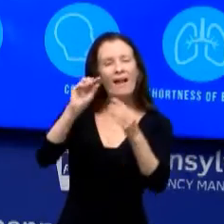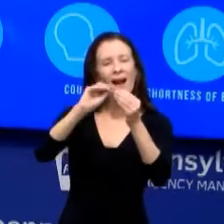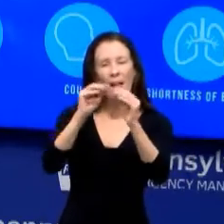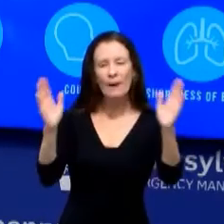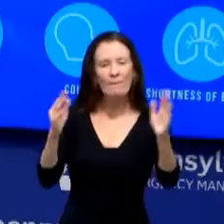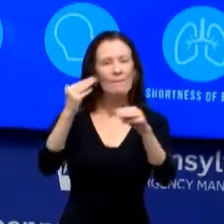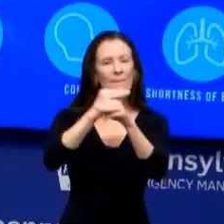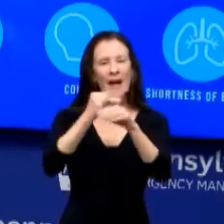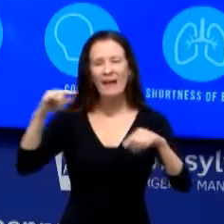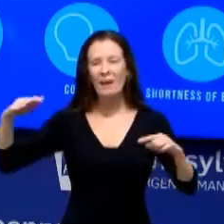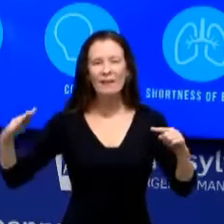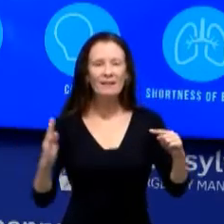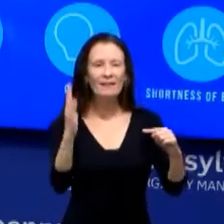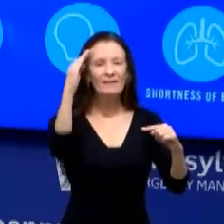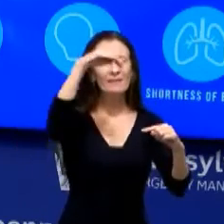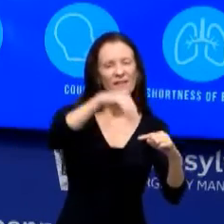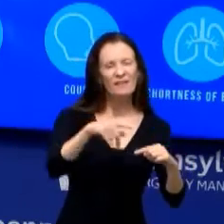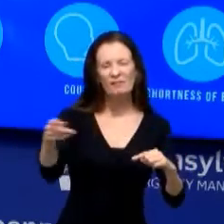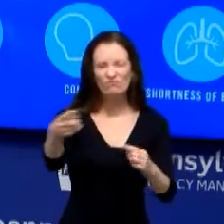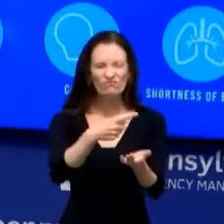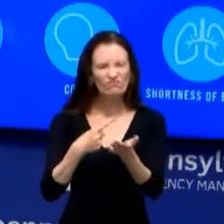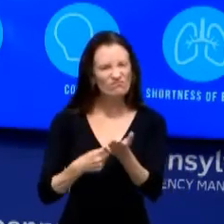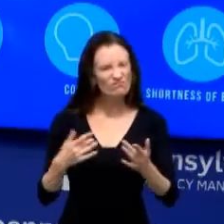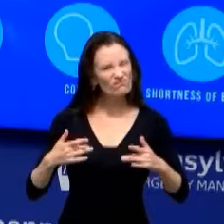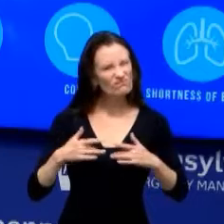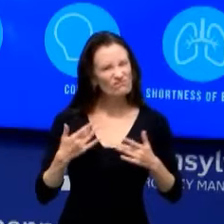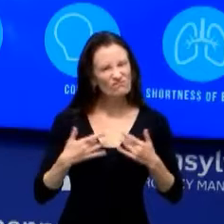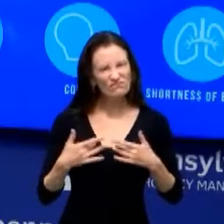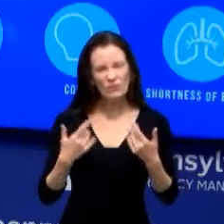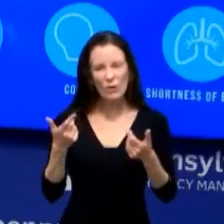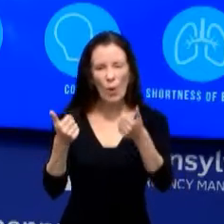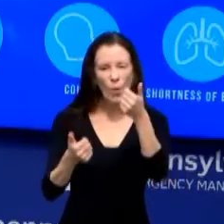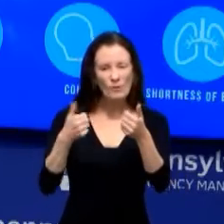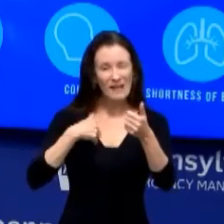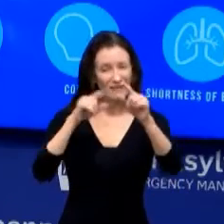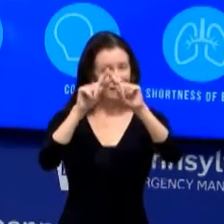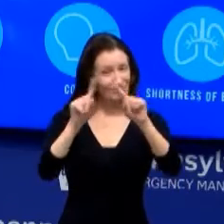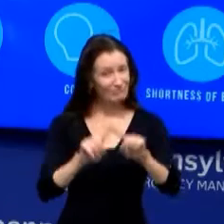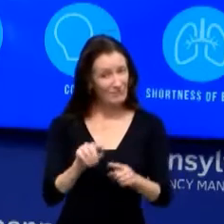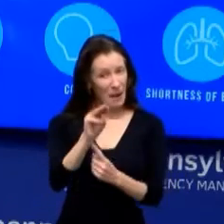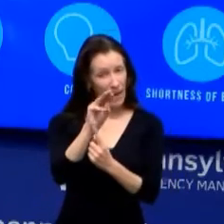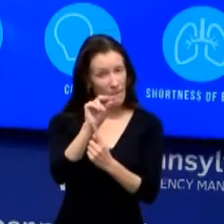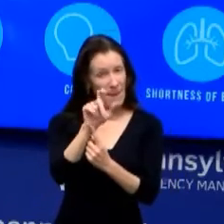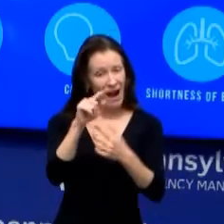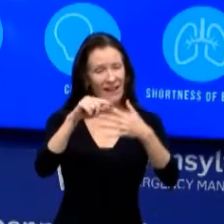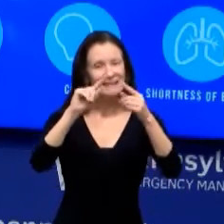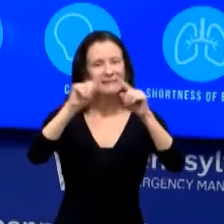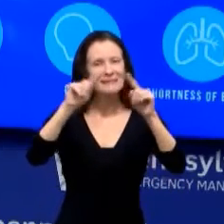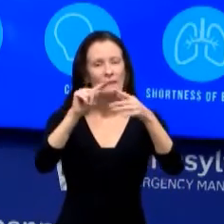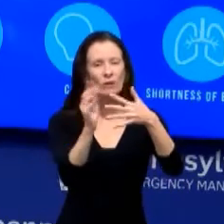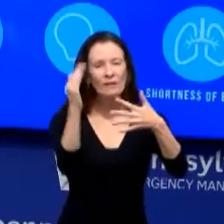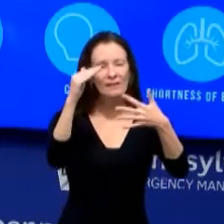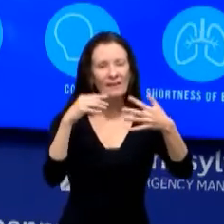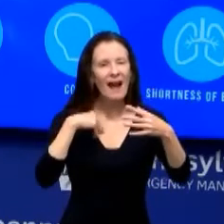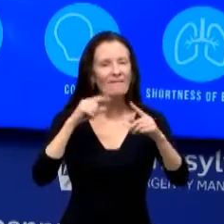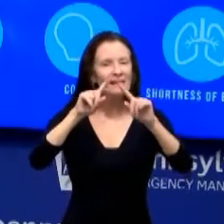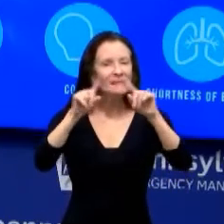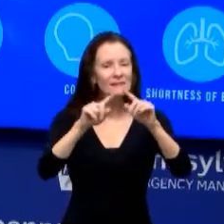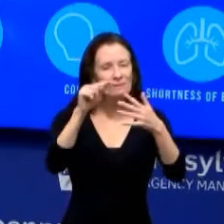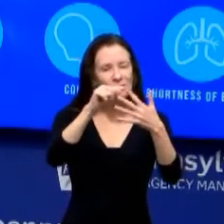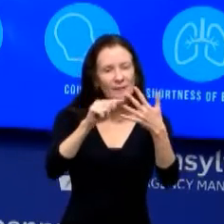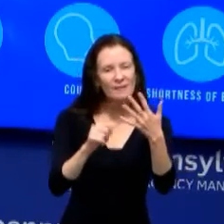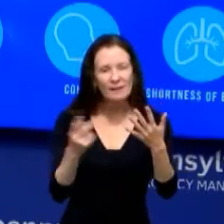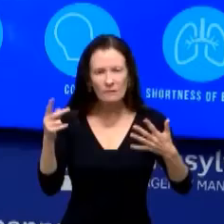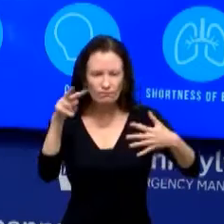parameters that they put into that. And we'll be looking forward to more data by the beginning of next week. We have a question from CBS